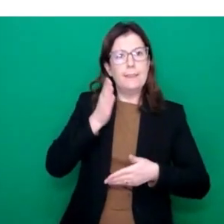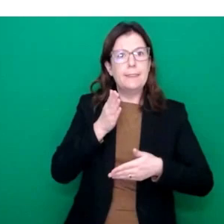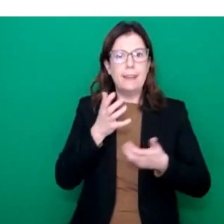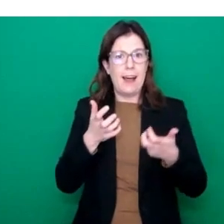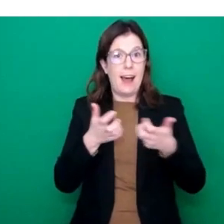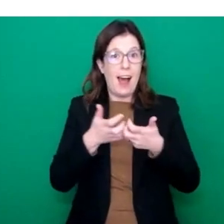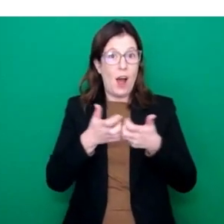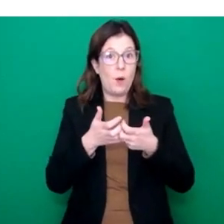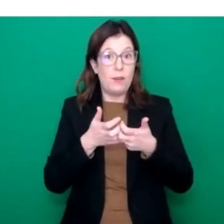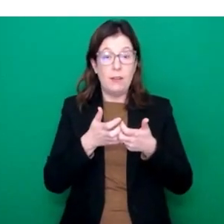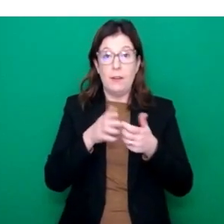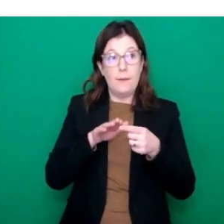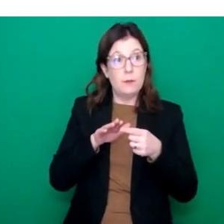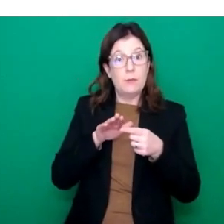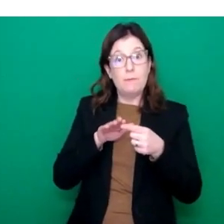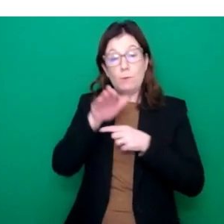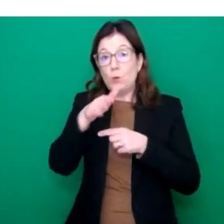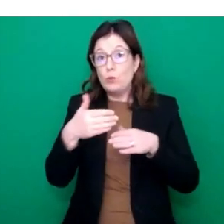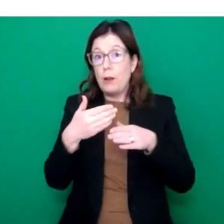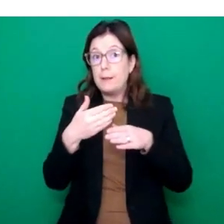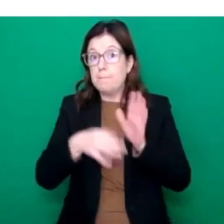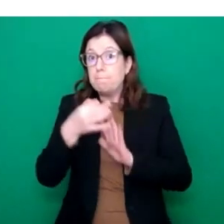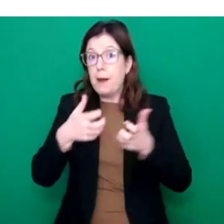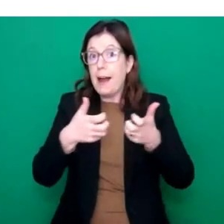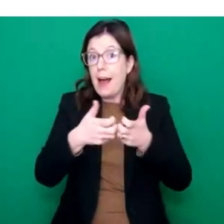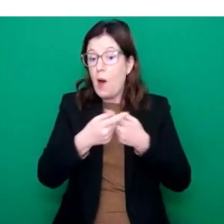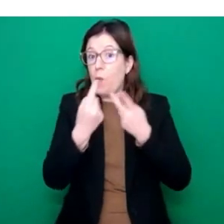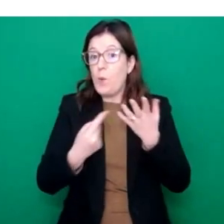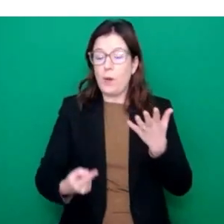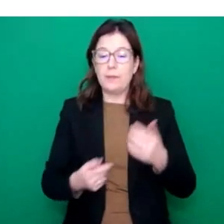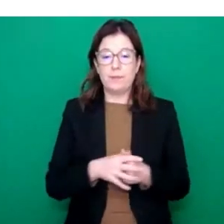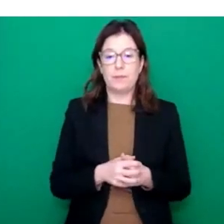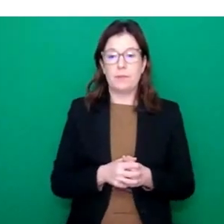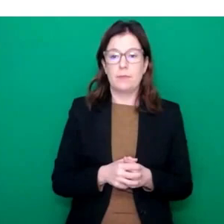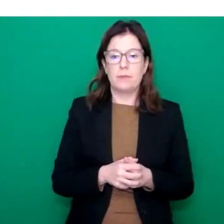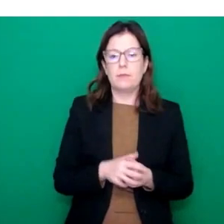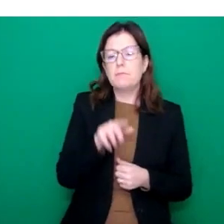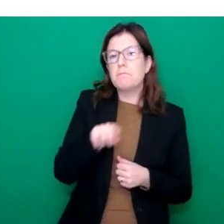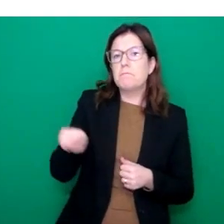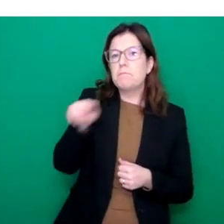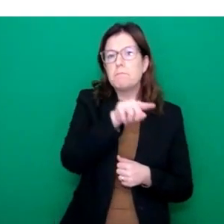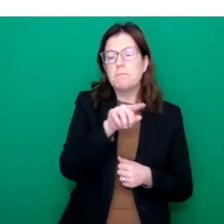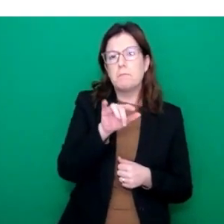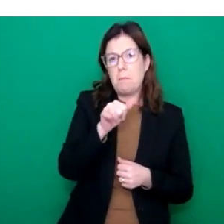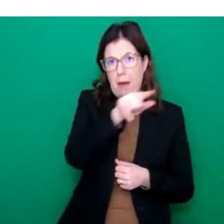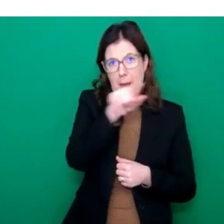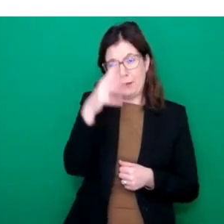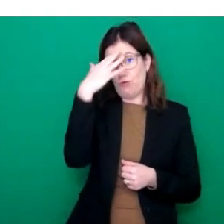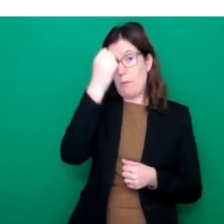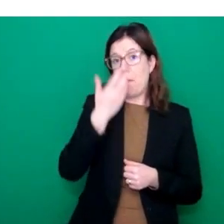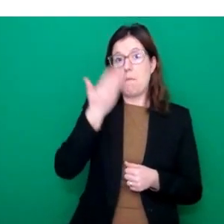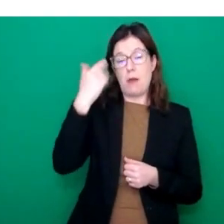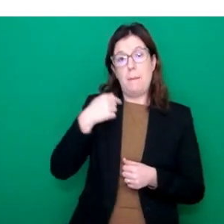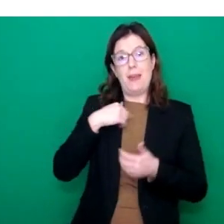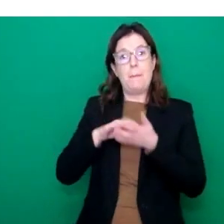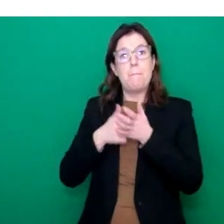including suggestions for future work? So, as some of you may remember, Margo and I